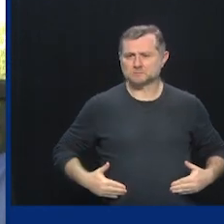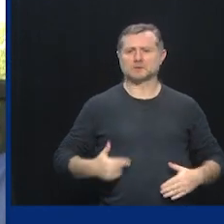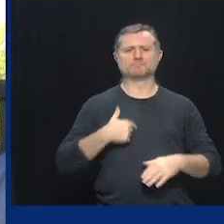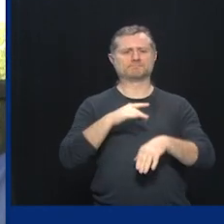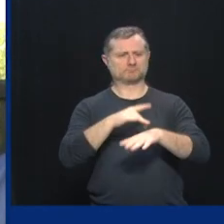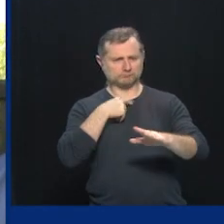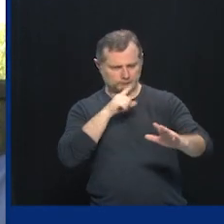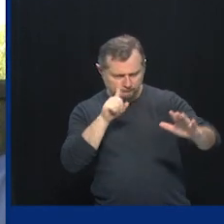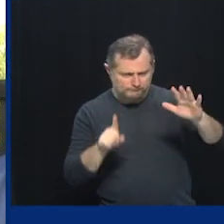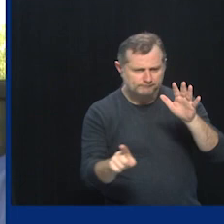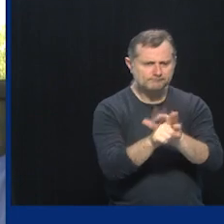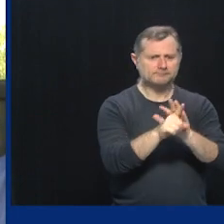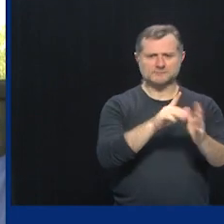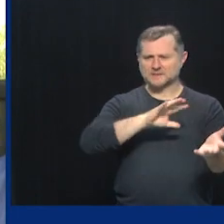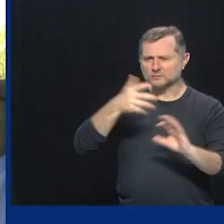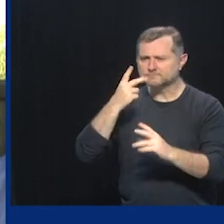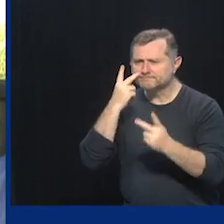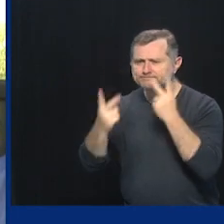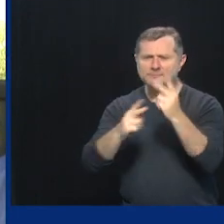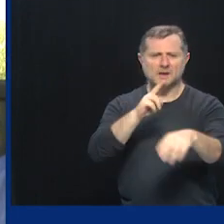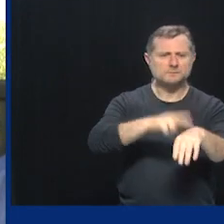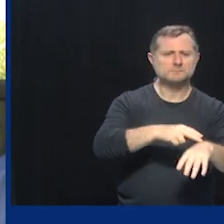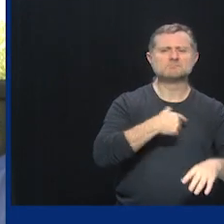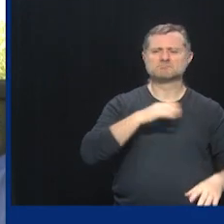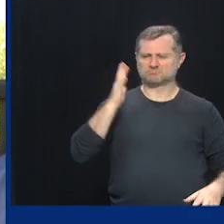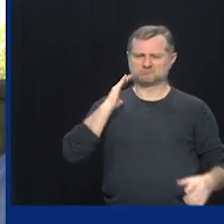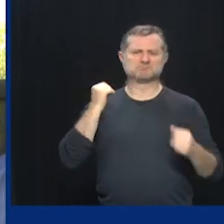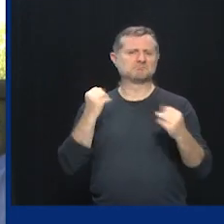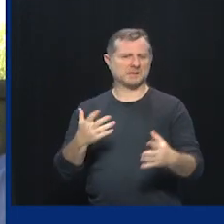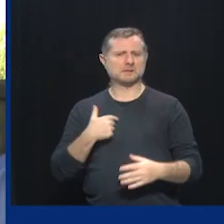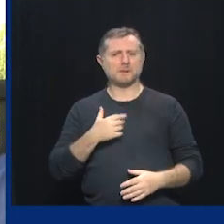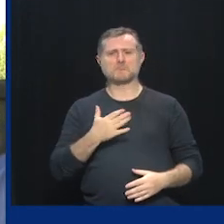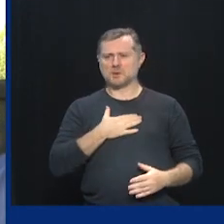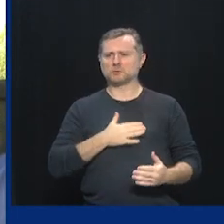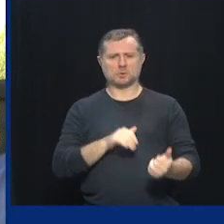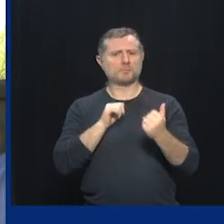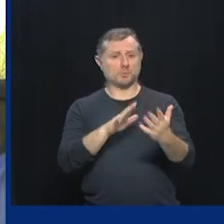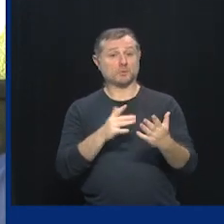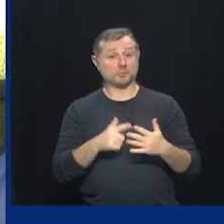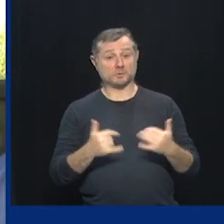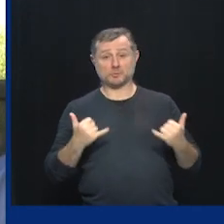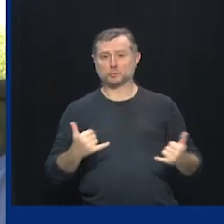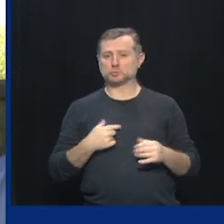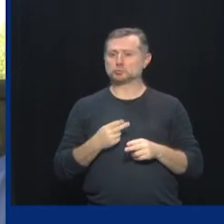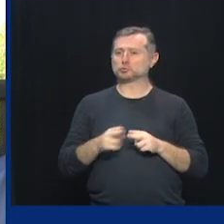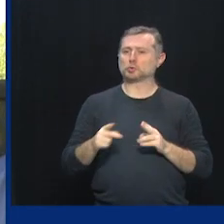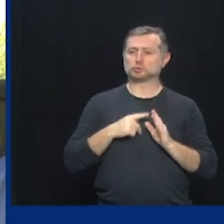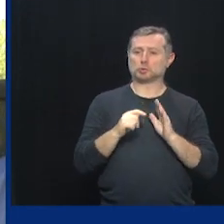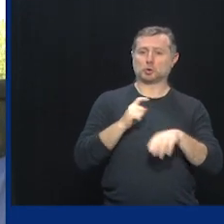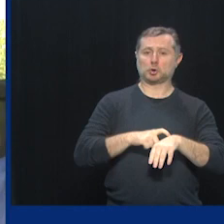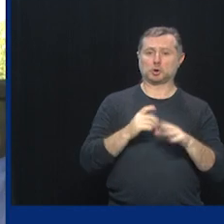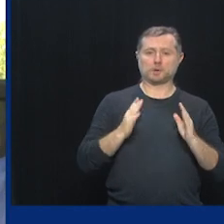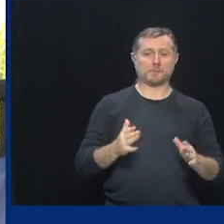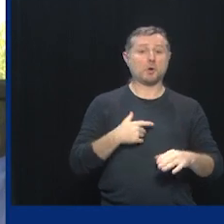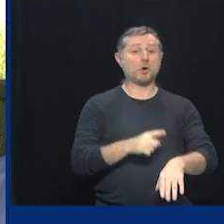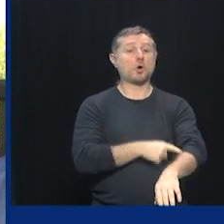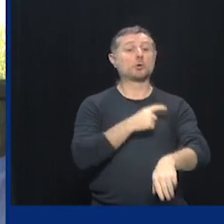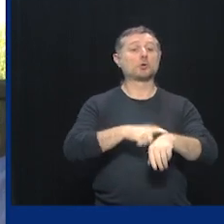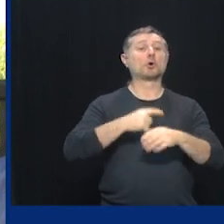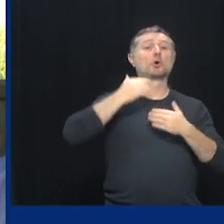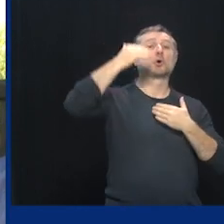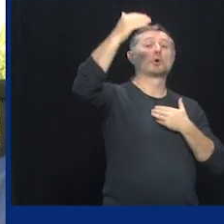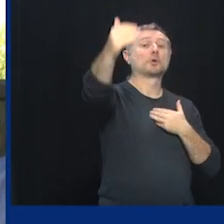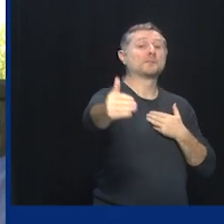natural disasters, and so that's the approach I'm going to take. But that's in the short term. The long term is, how do we get